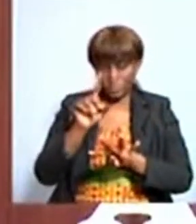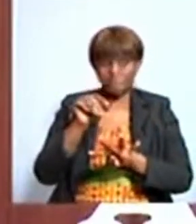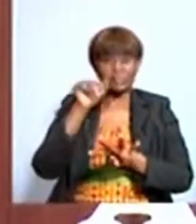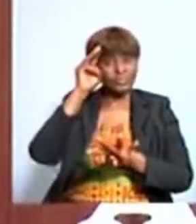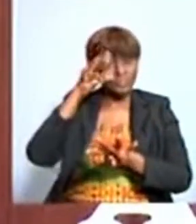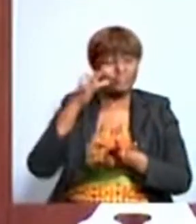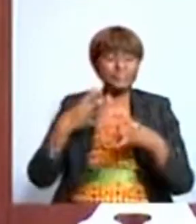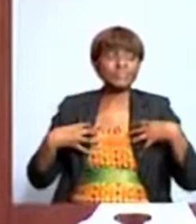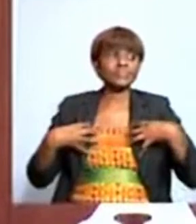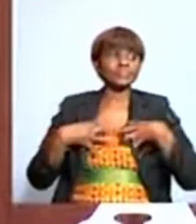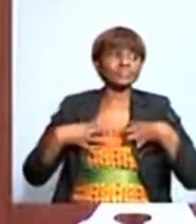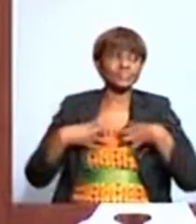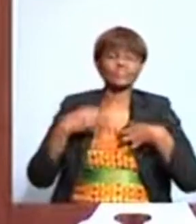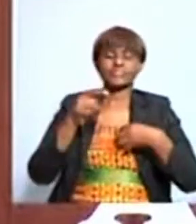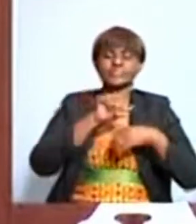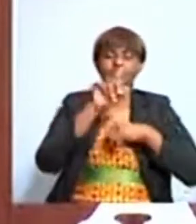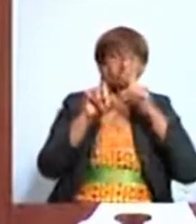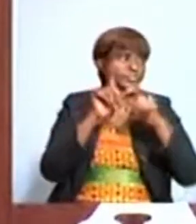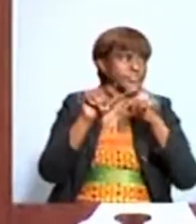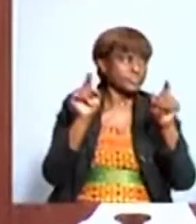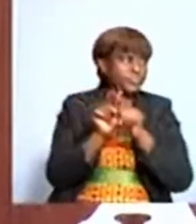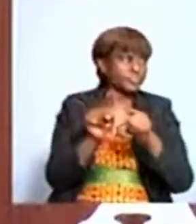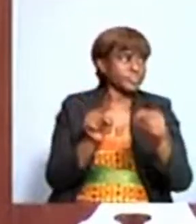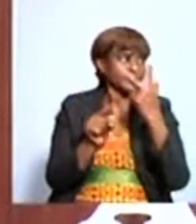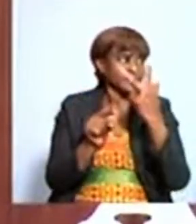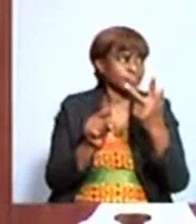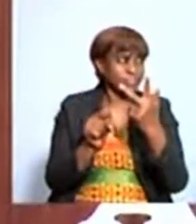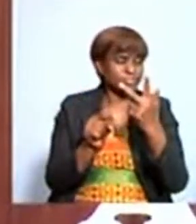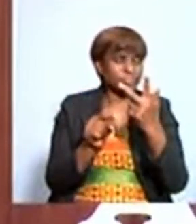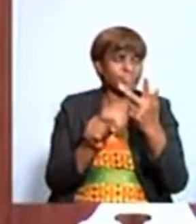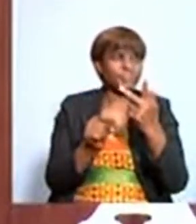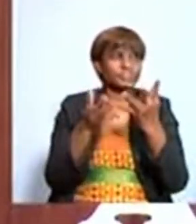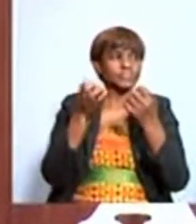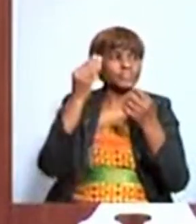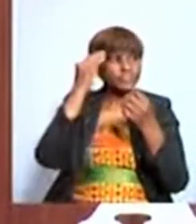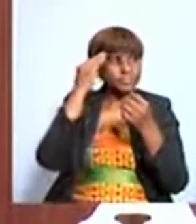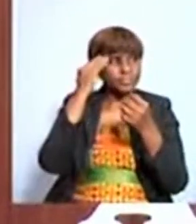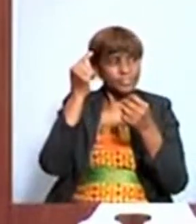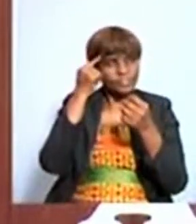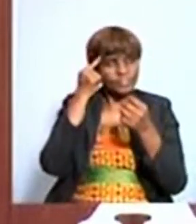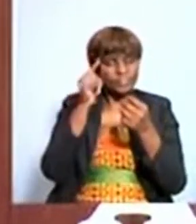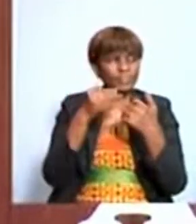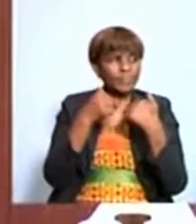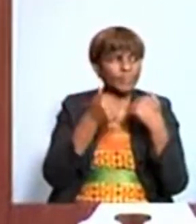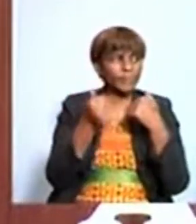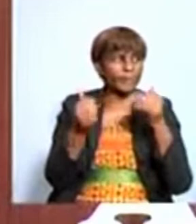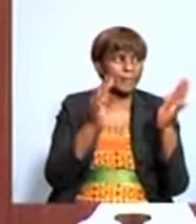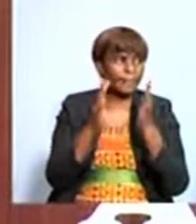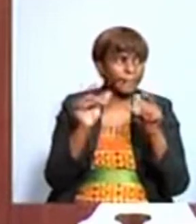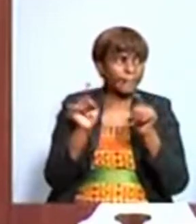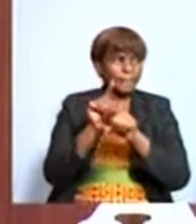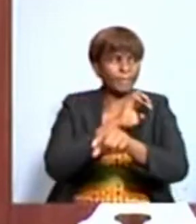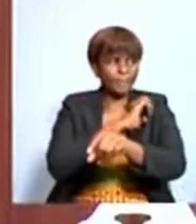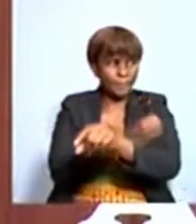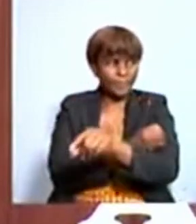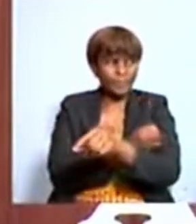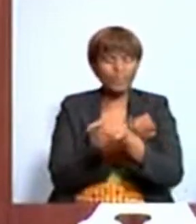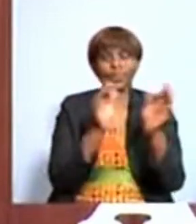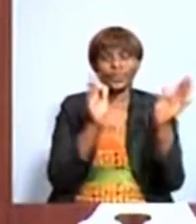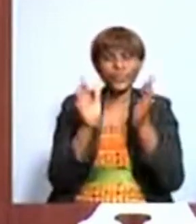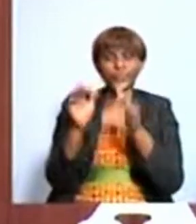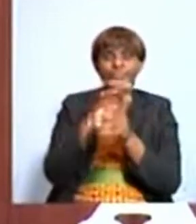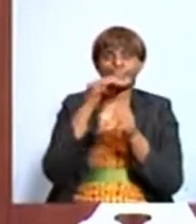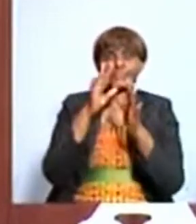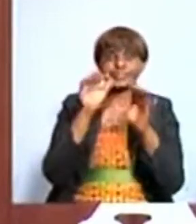Livestock, and this question was in 3 parts. Wanted to find out whether the government has any plans to empower small-scale farmers in